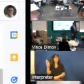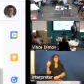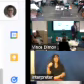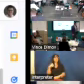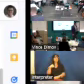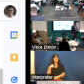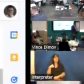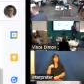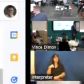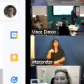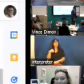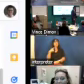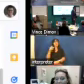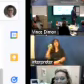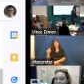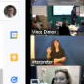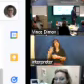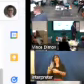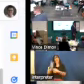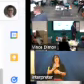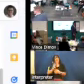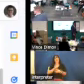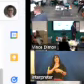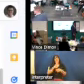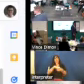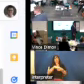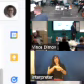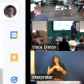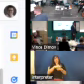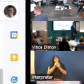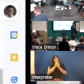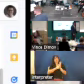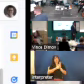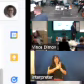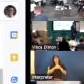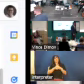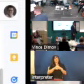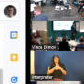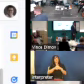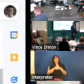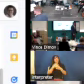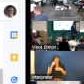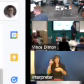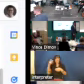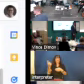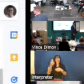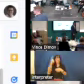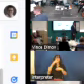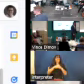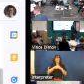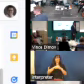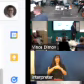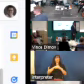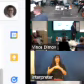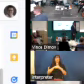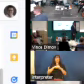cover the southwest portion. And if you need anything, I'm faster than a herd